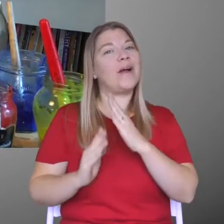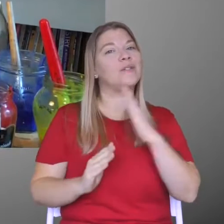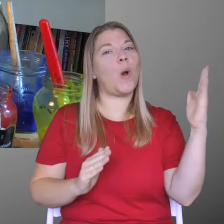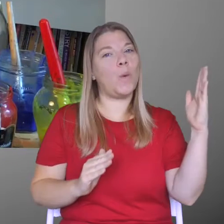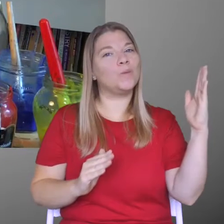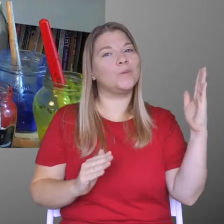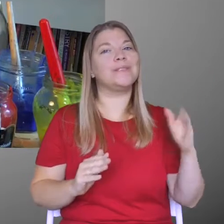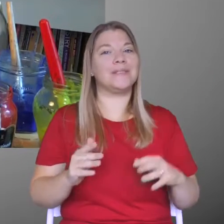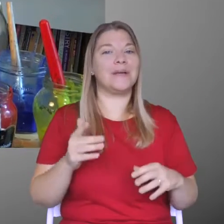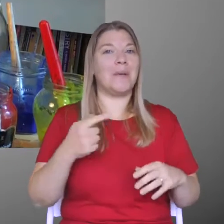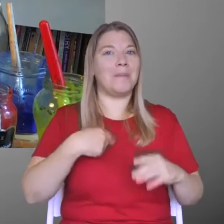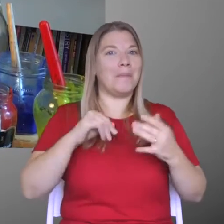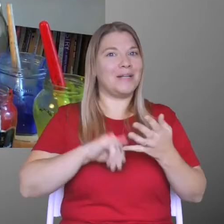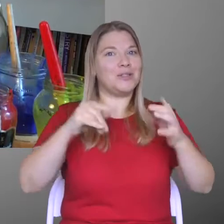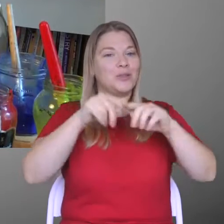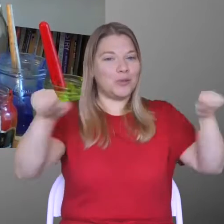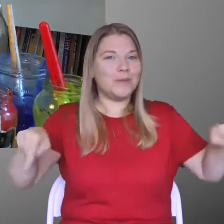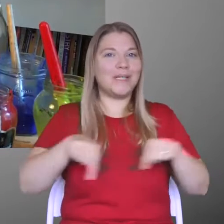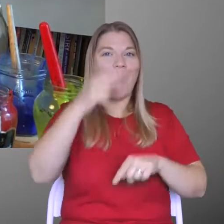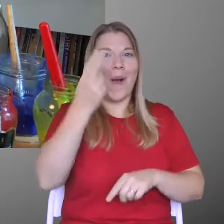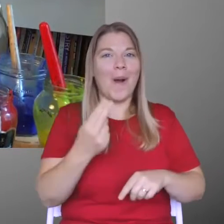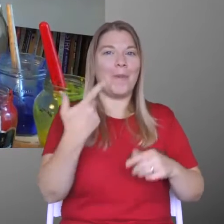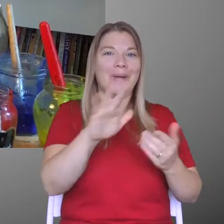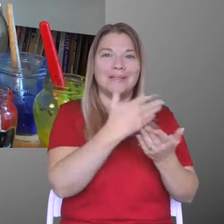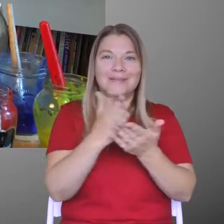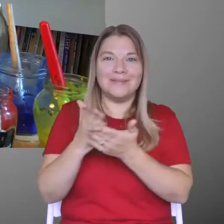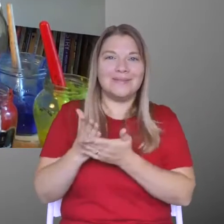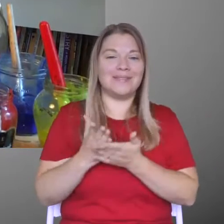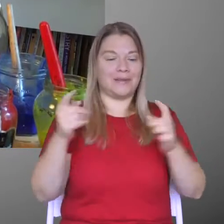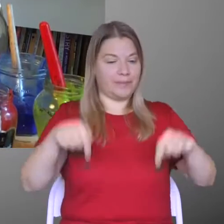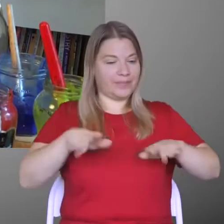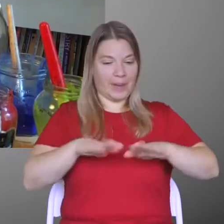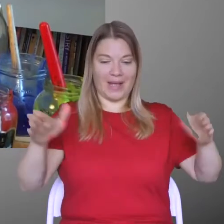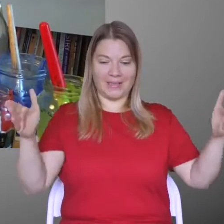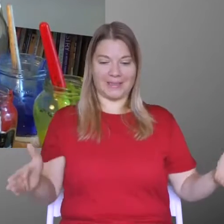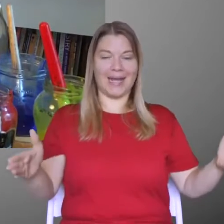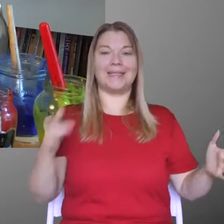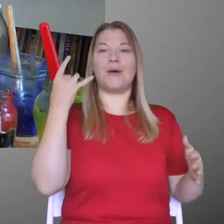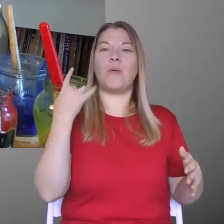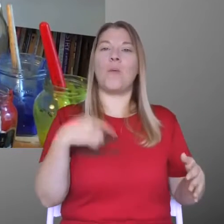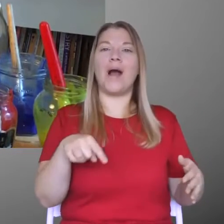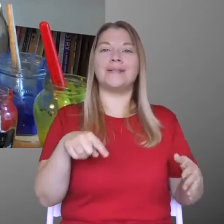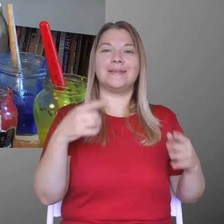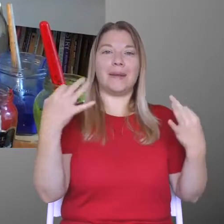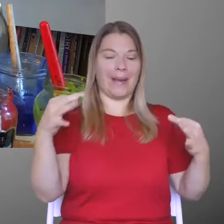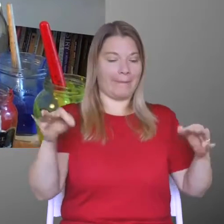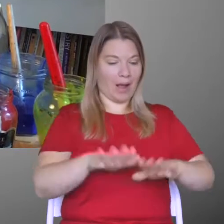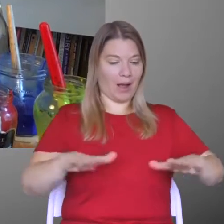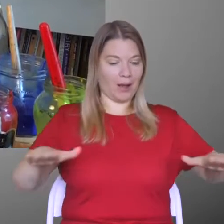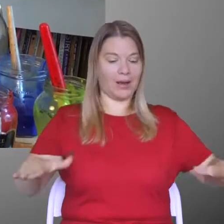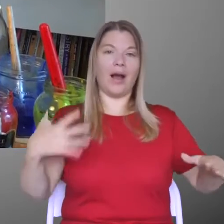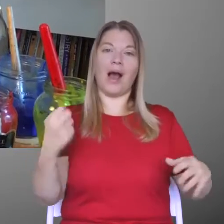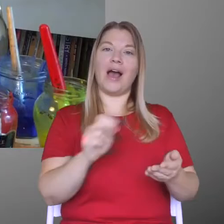I've tidied it up. I am sitting at a desk which is covered in white paper. I'm wearing a blue t-shirt